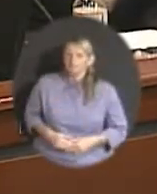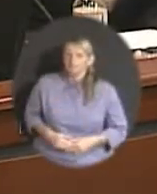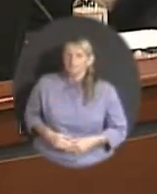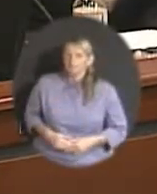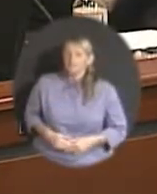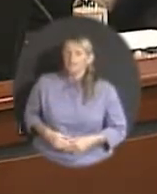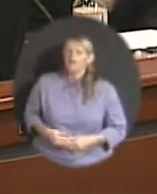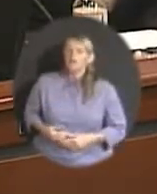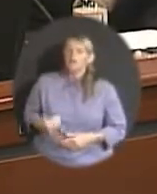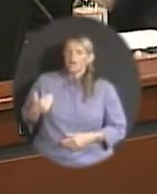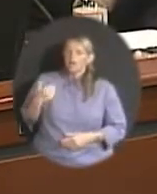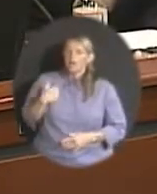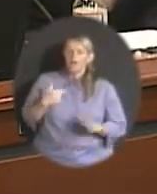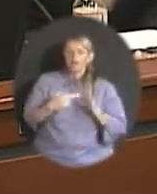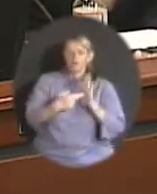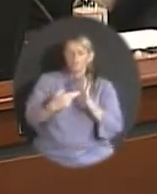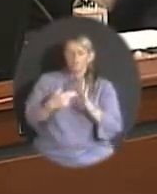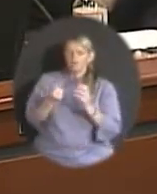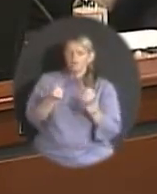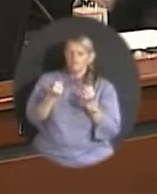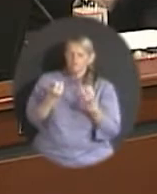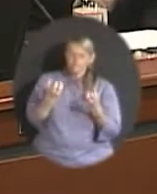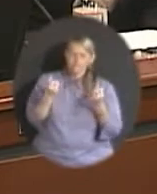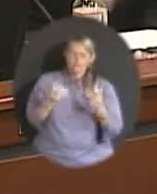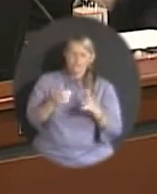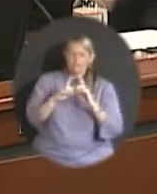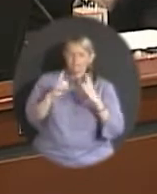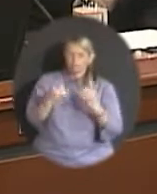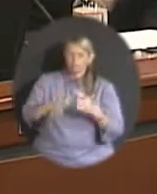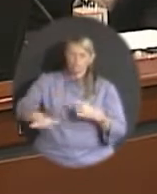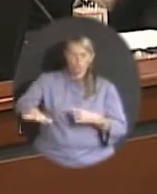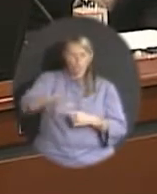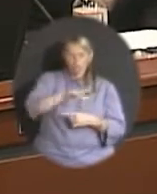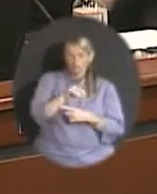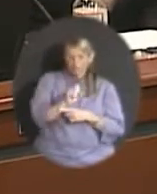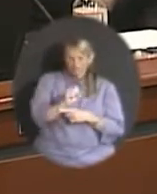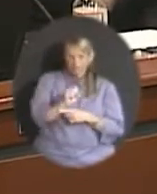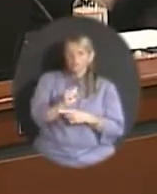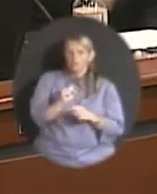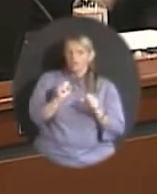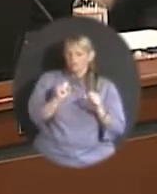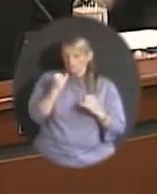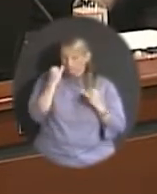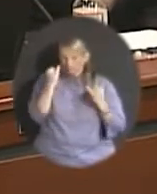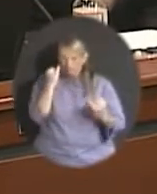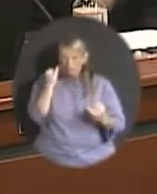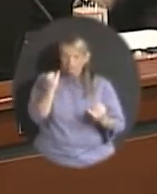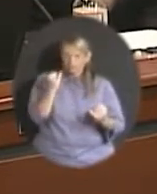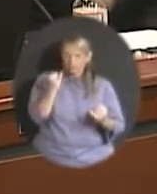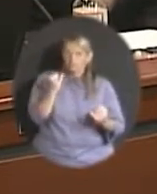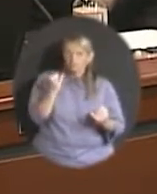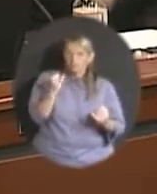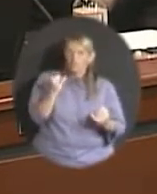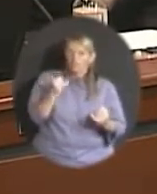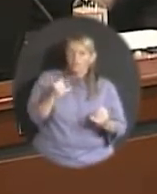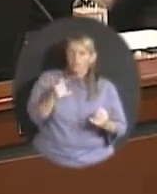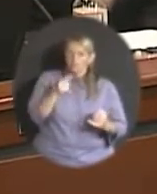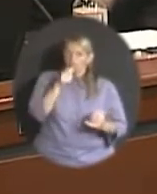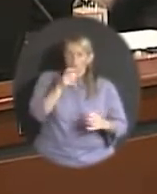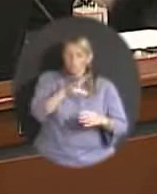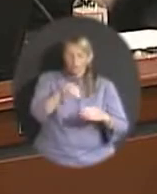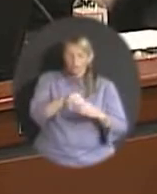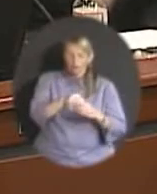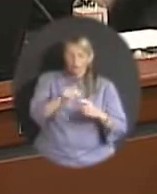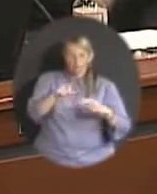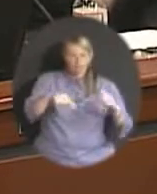There are representatives from districts across the state, and as you can imagine, our makeup varies widely,